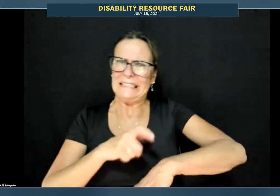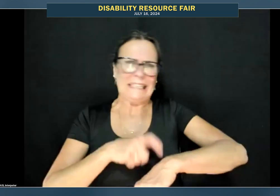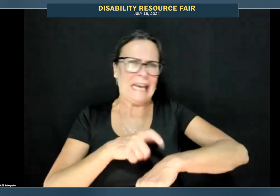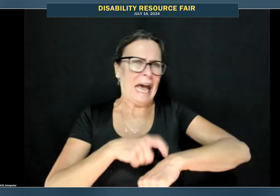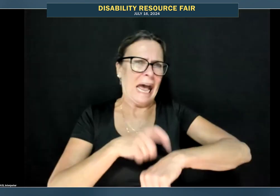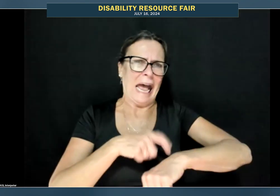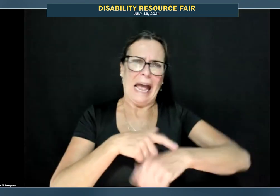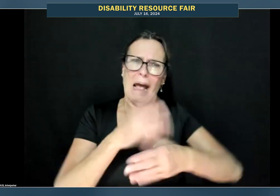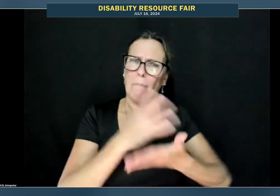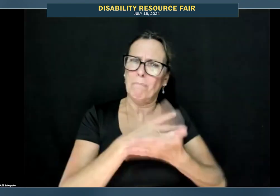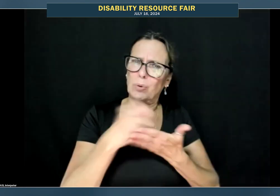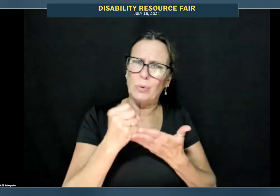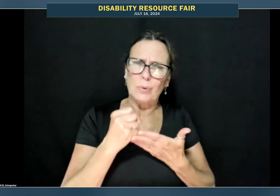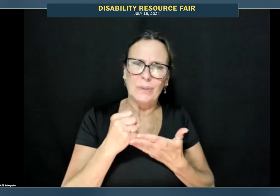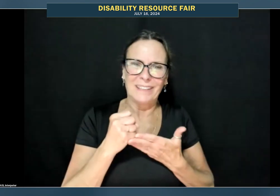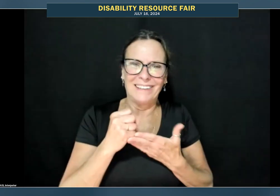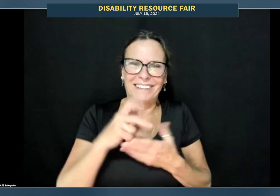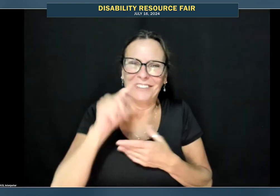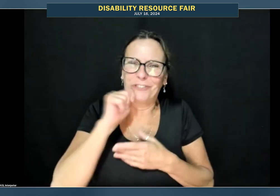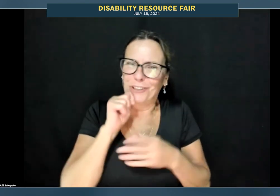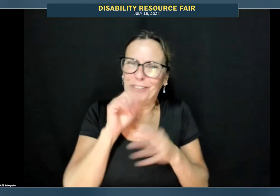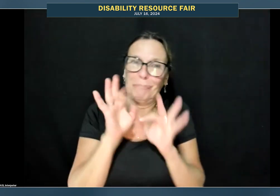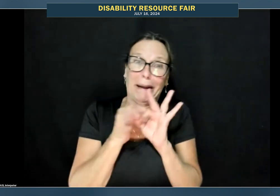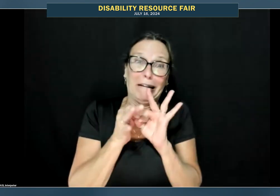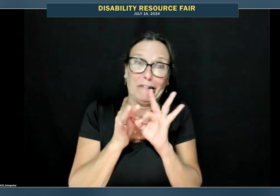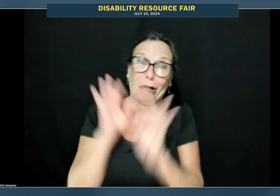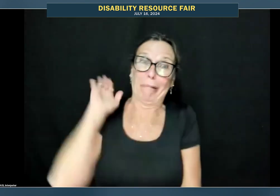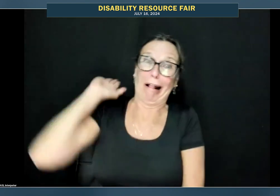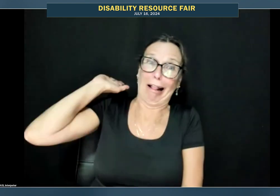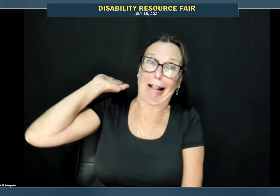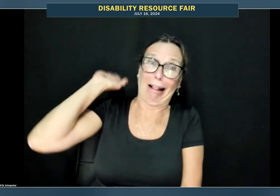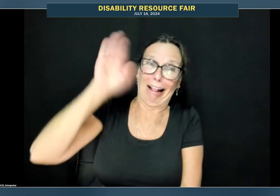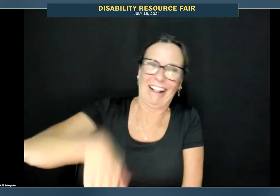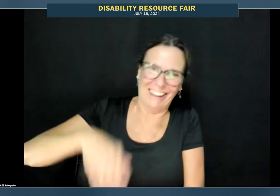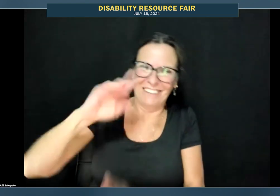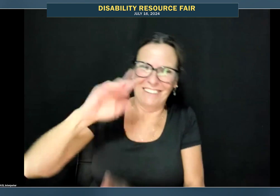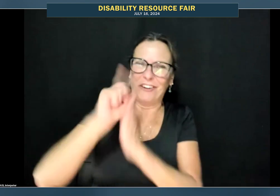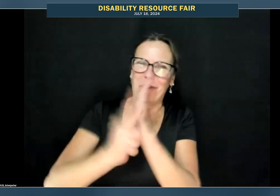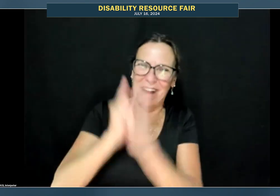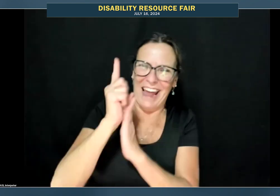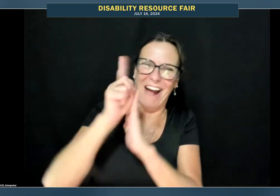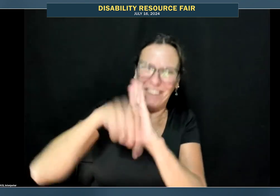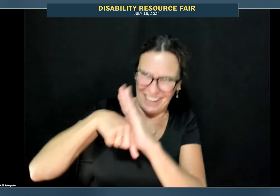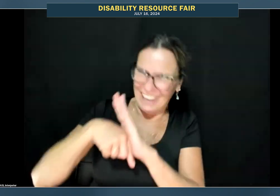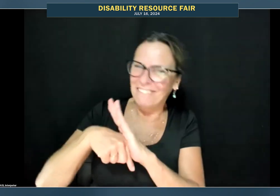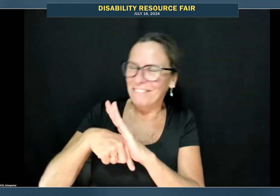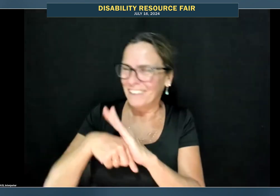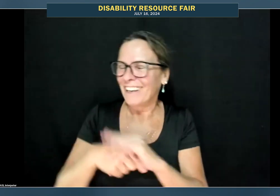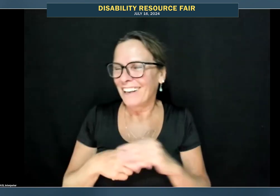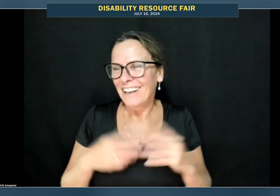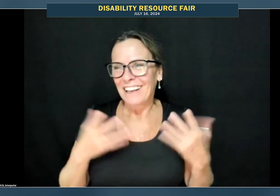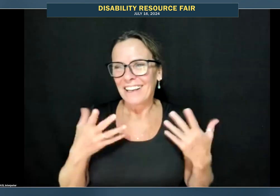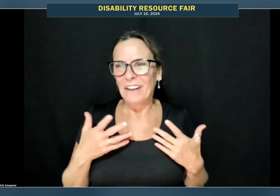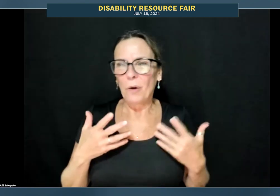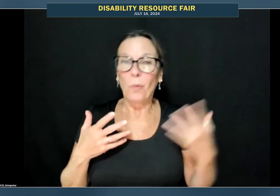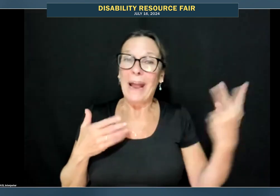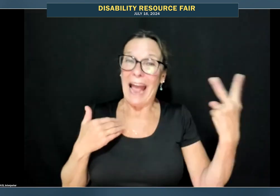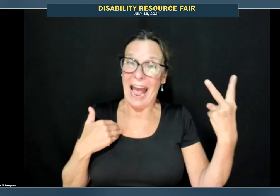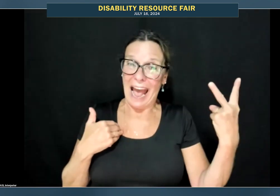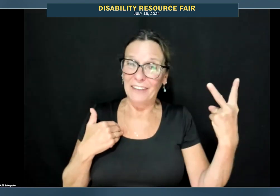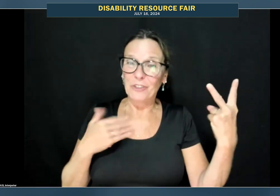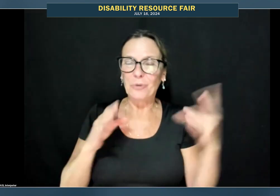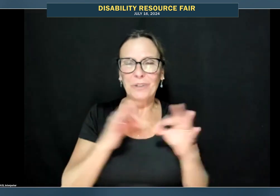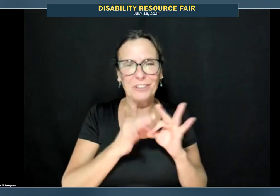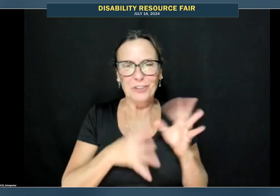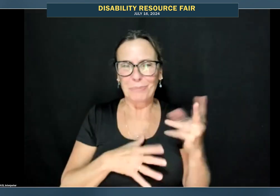7:55. And Trudy has been interpreting for over an hour and a half. Okay, We had two interpreters. This